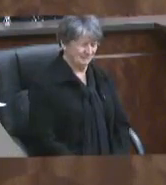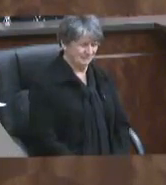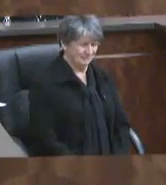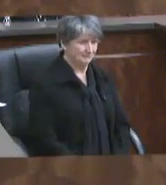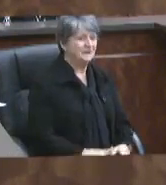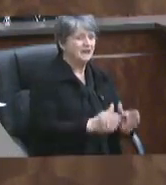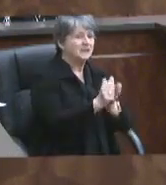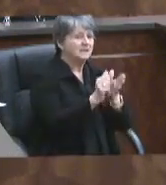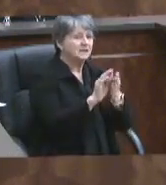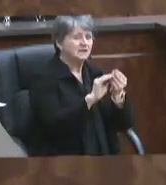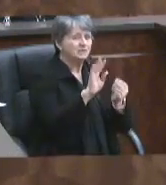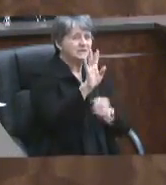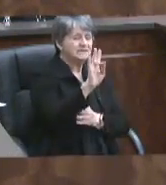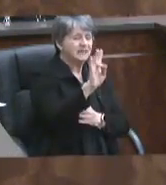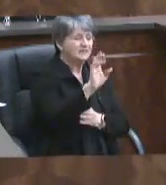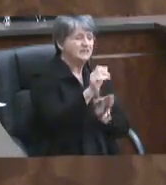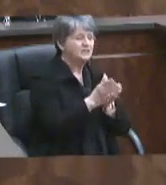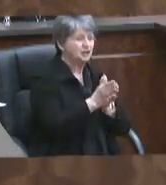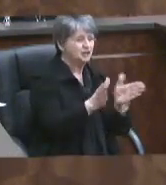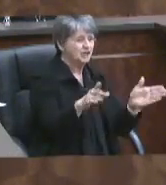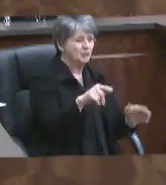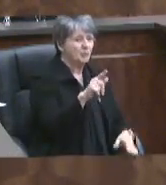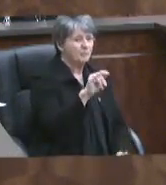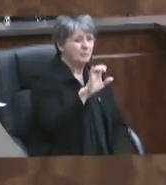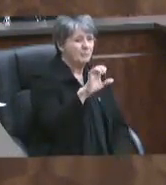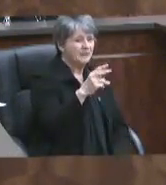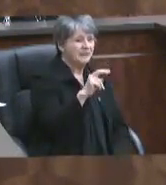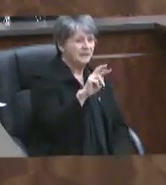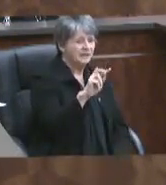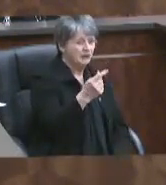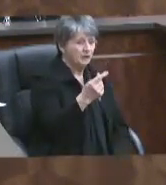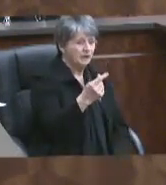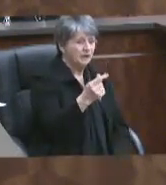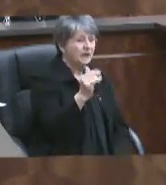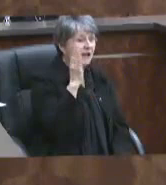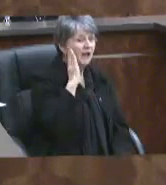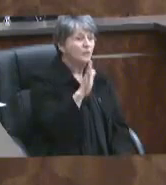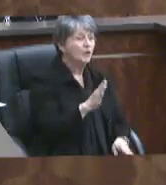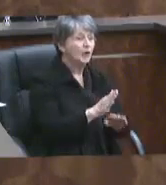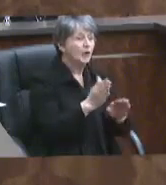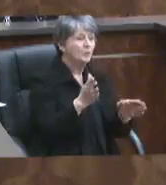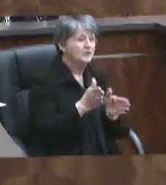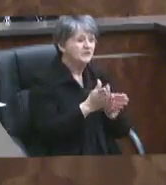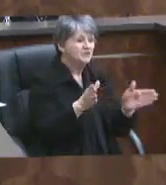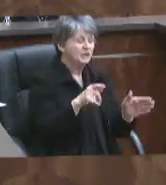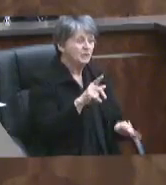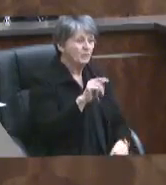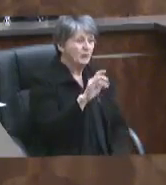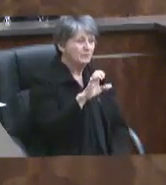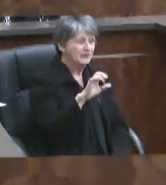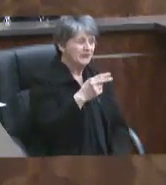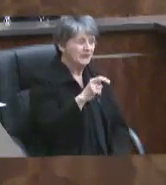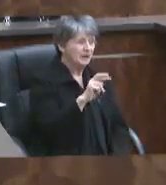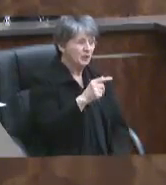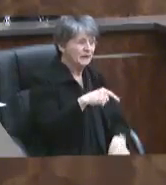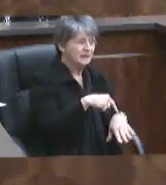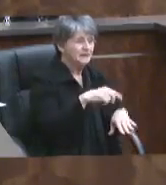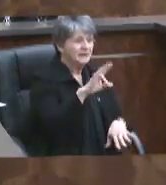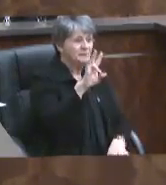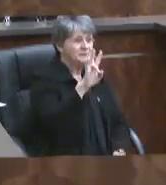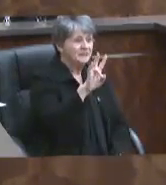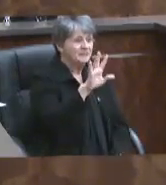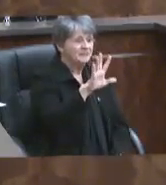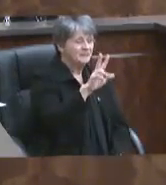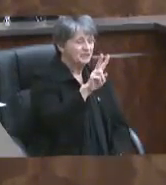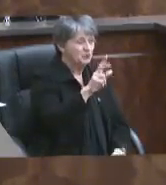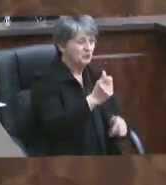Agenda item 7 is our general public hearing. I will open the general public hearing at 7:52.